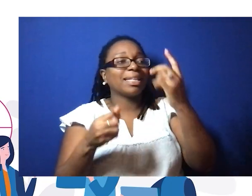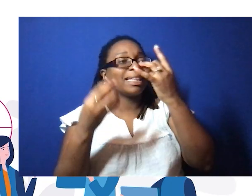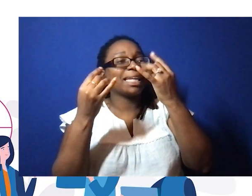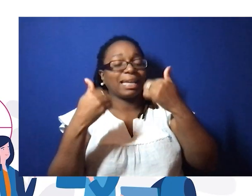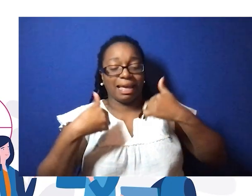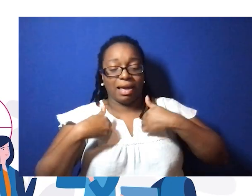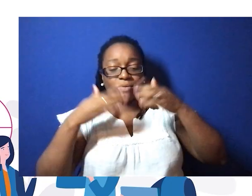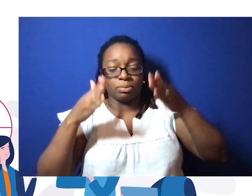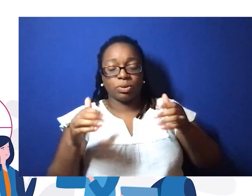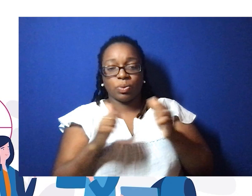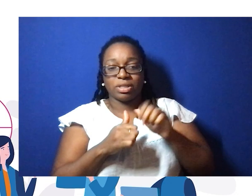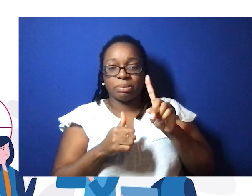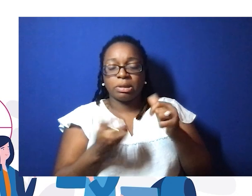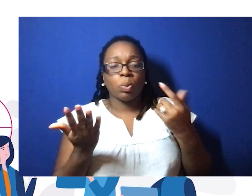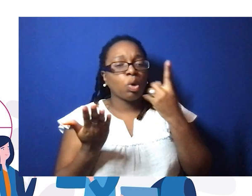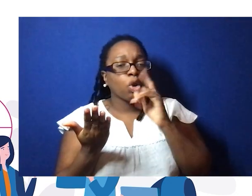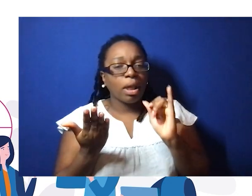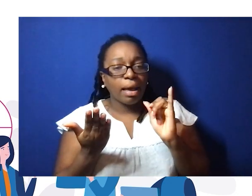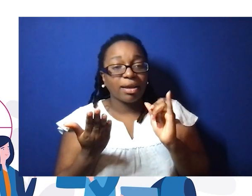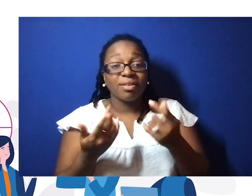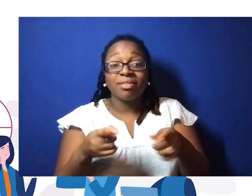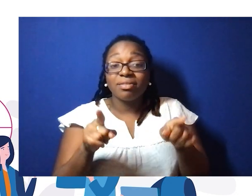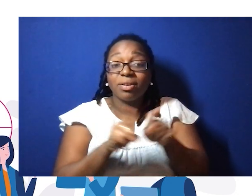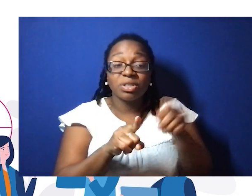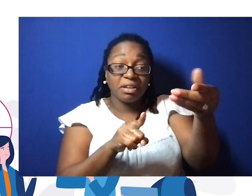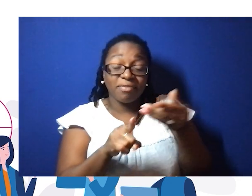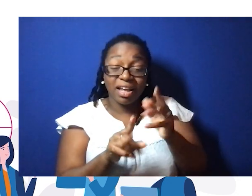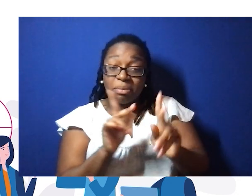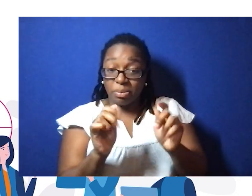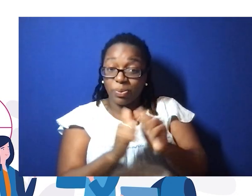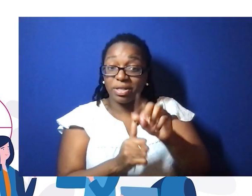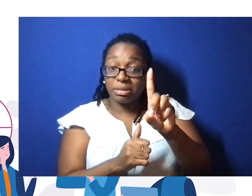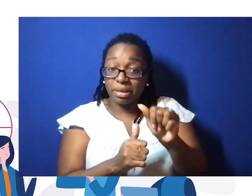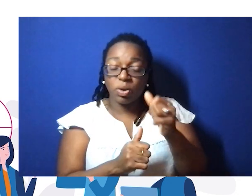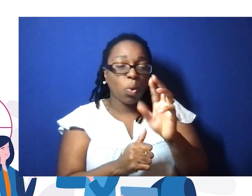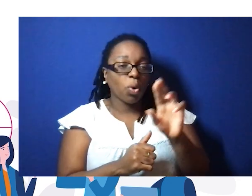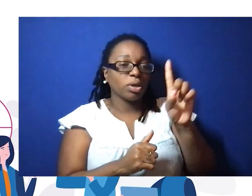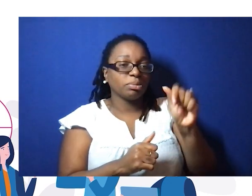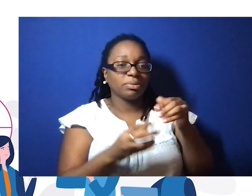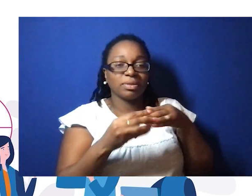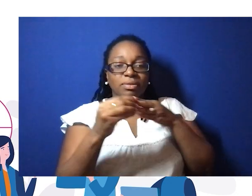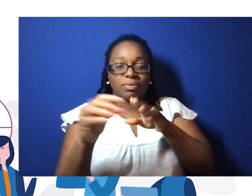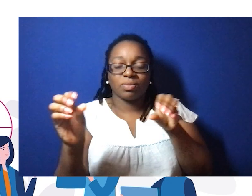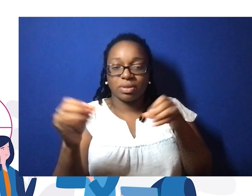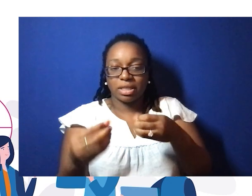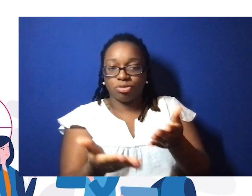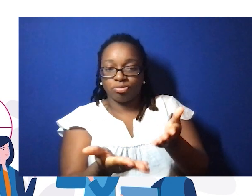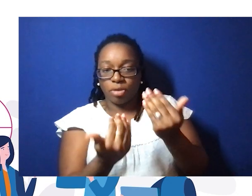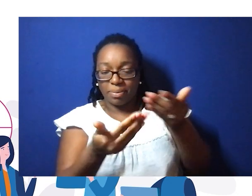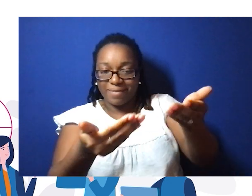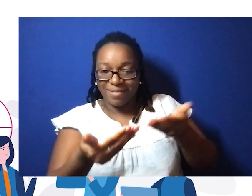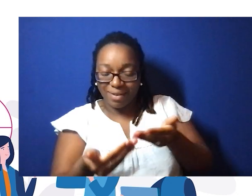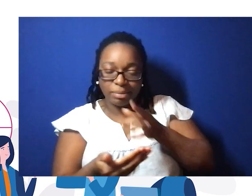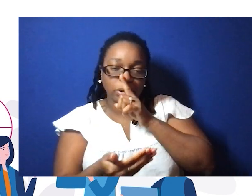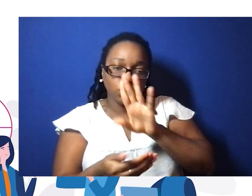with a disability. Even better, invite people with disabilities or disability led organizations to help